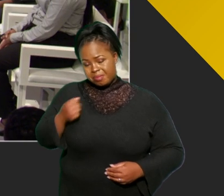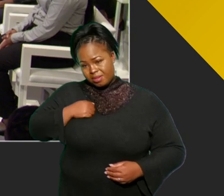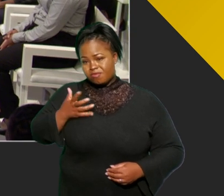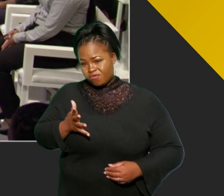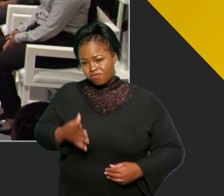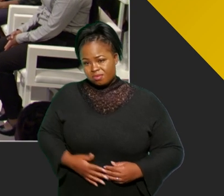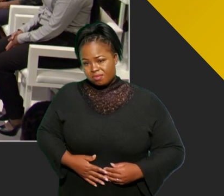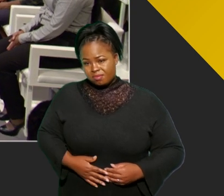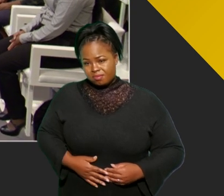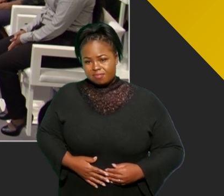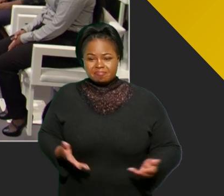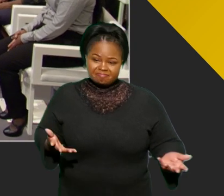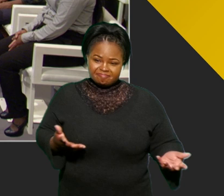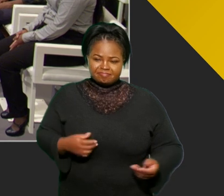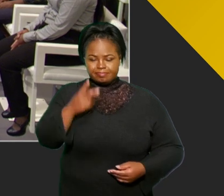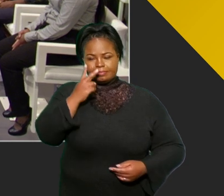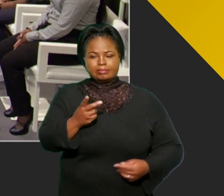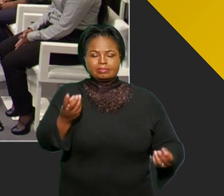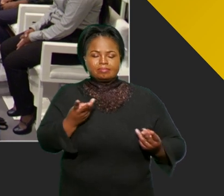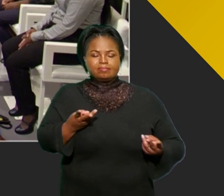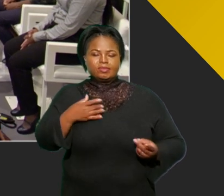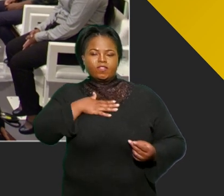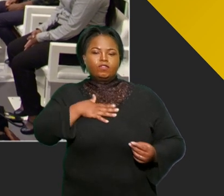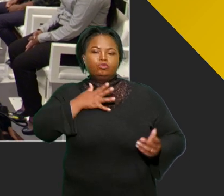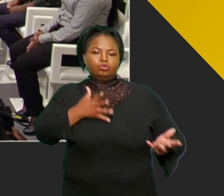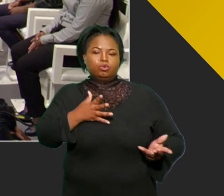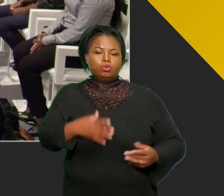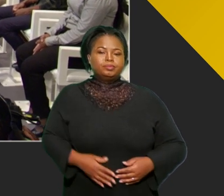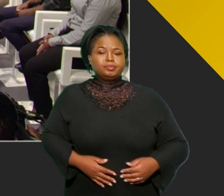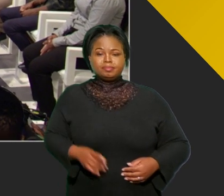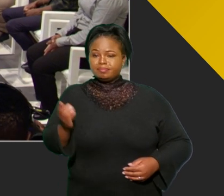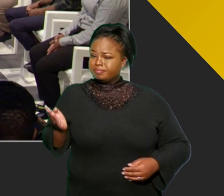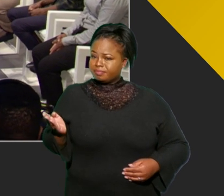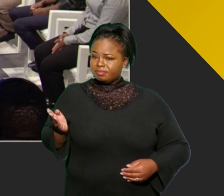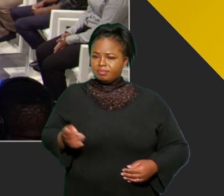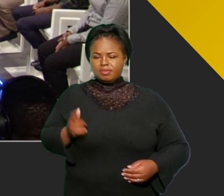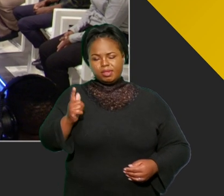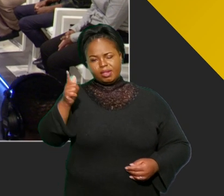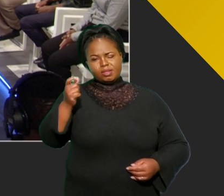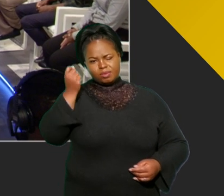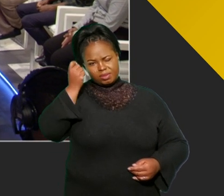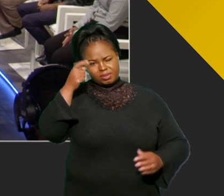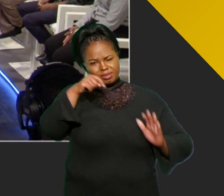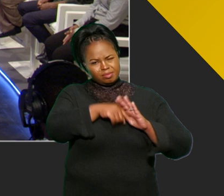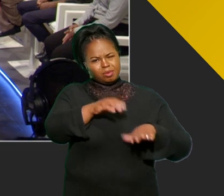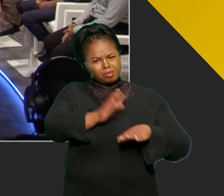Okay. So here's what Abanye Babona Ganjan as people who are landlords. But Nicolette, maybe later we'll understand.